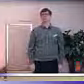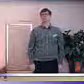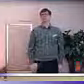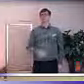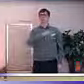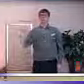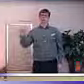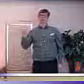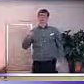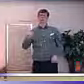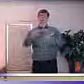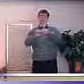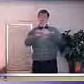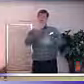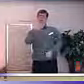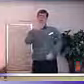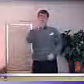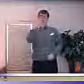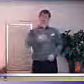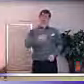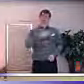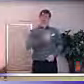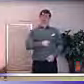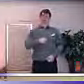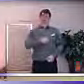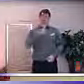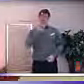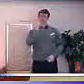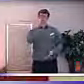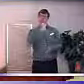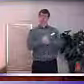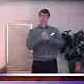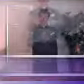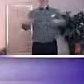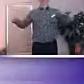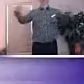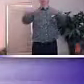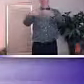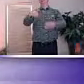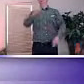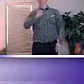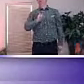And so I'm going to ask that you please say this affirmation with me.